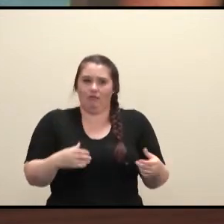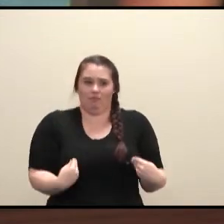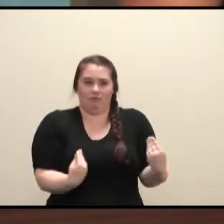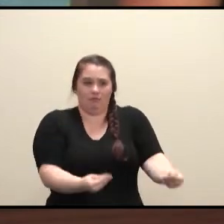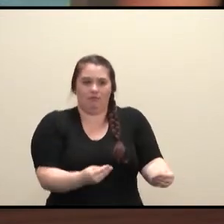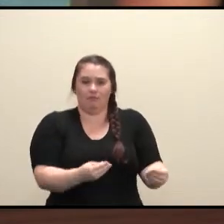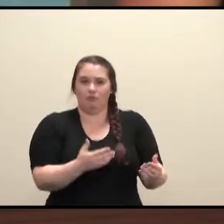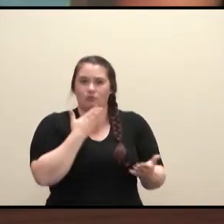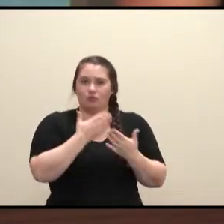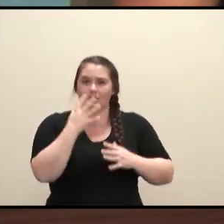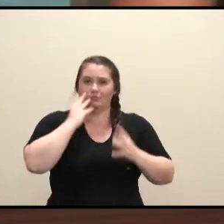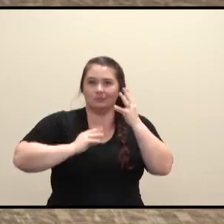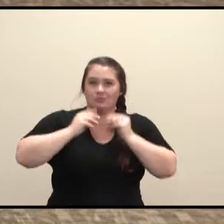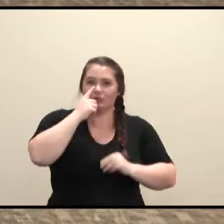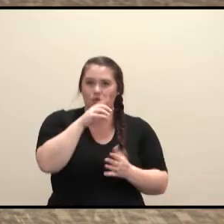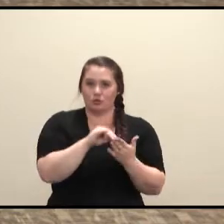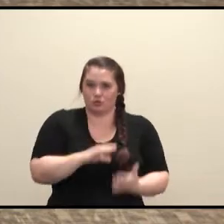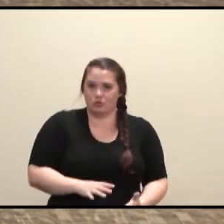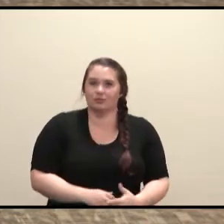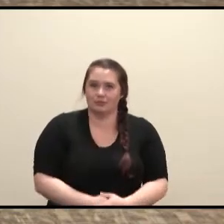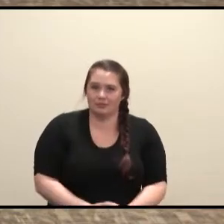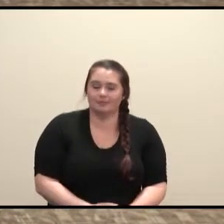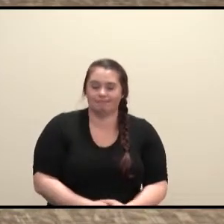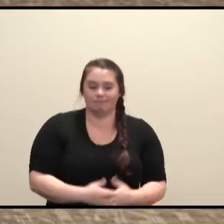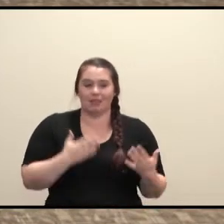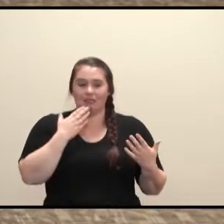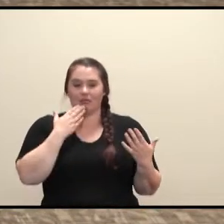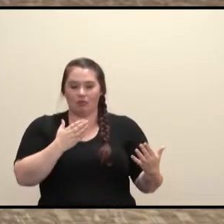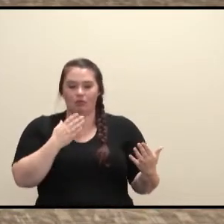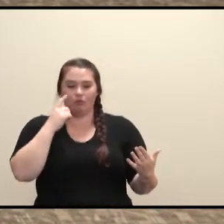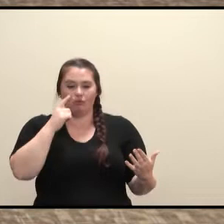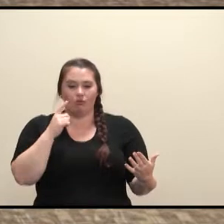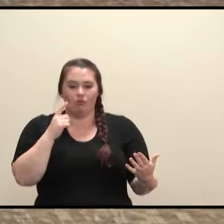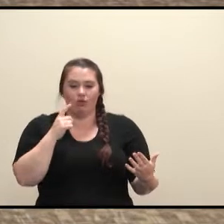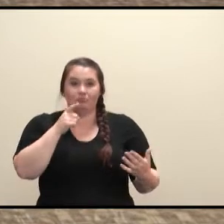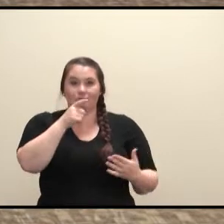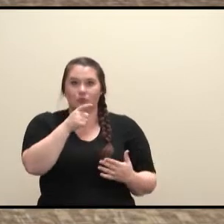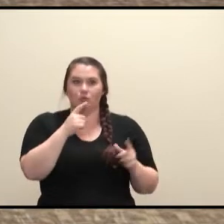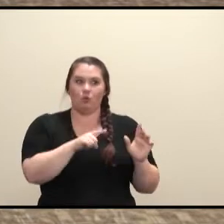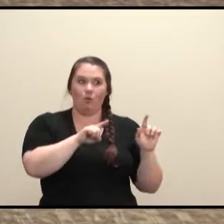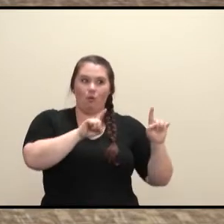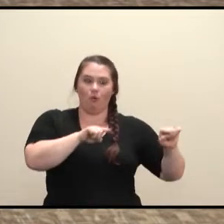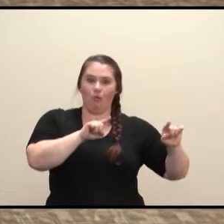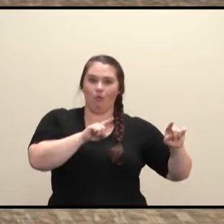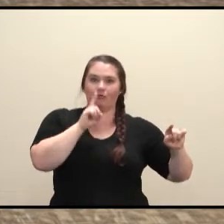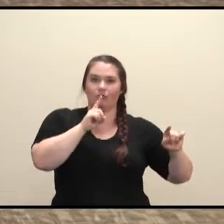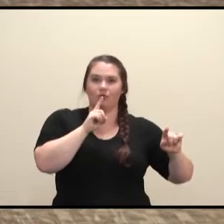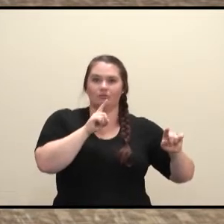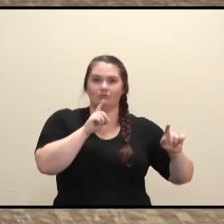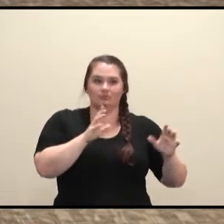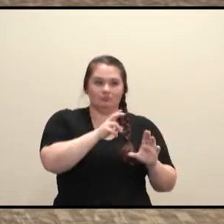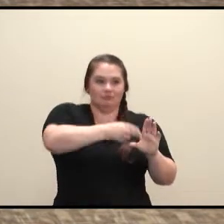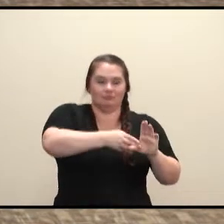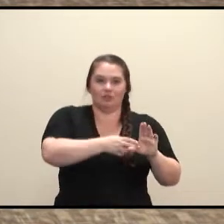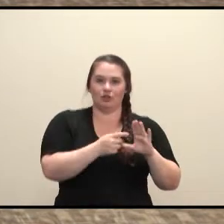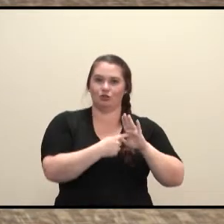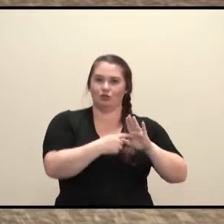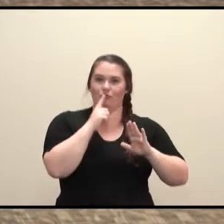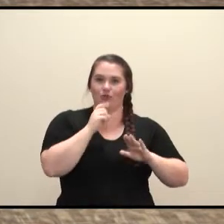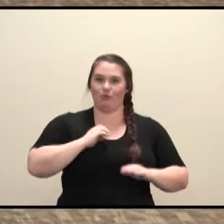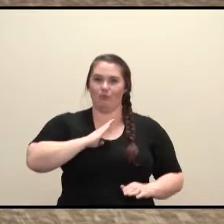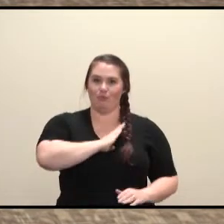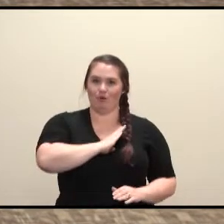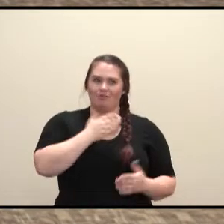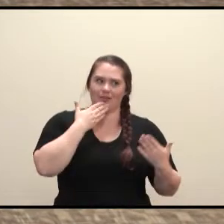add to learning. Great. Well, thanks again for participating and representing the board on the foundation board. Appreciate you. That's all I have